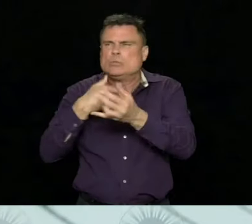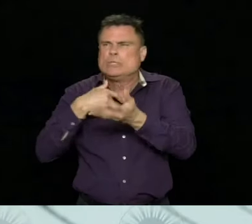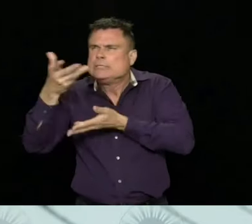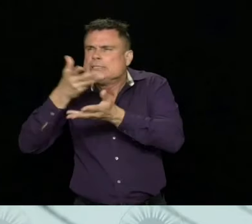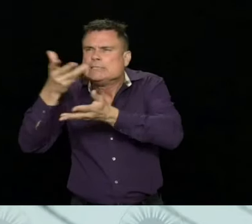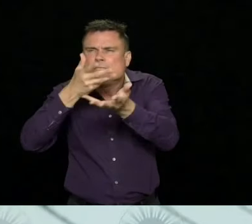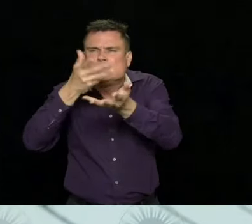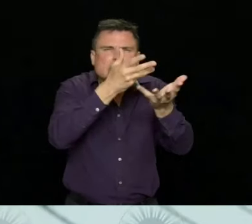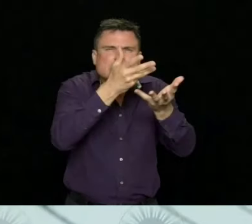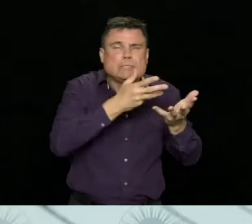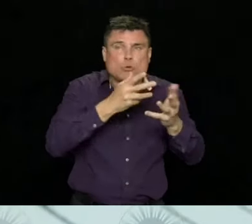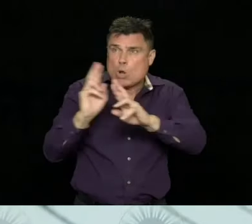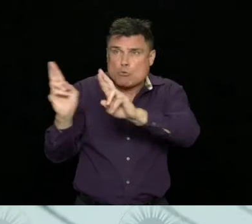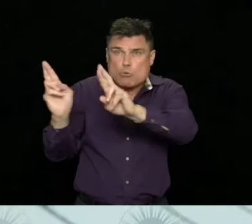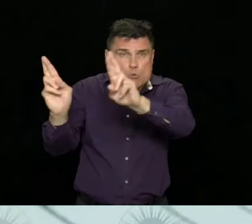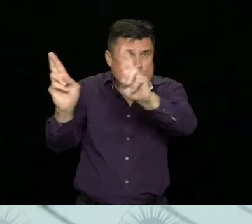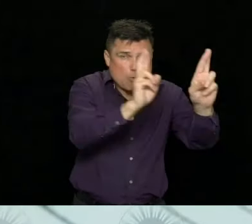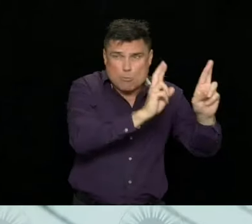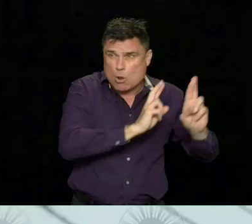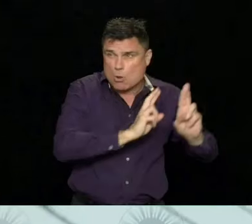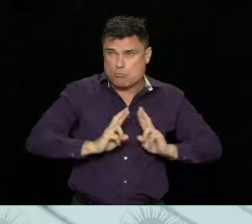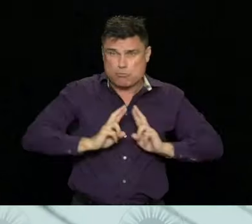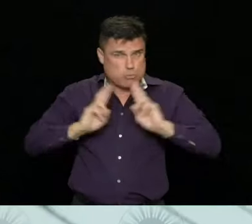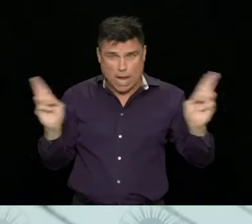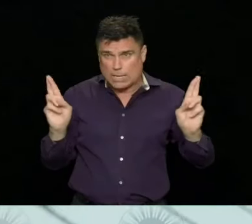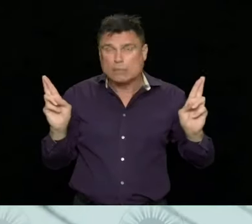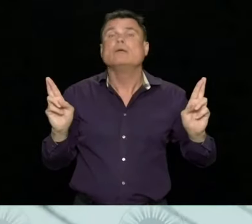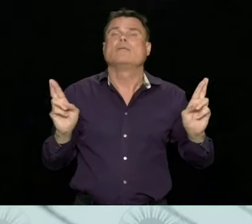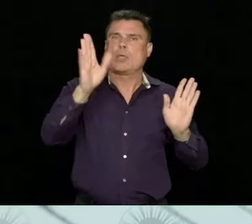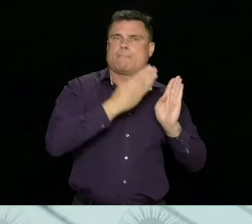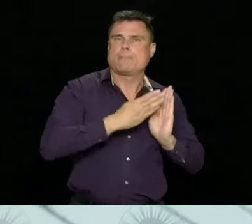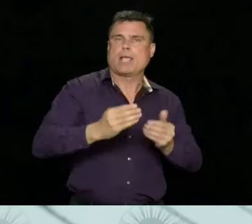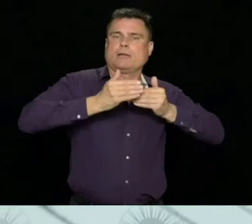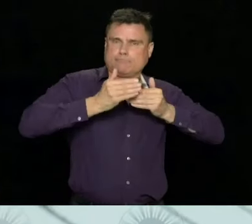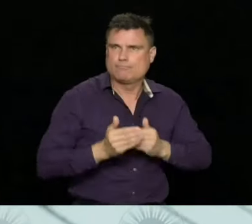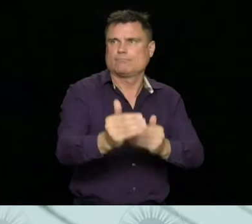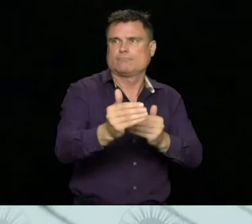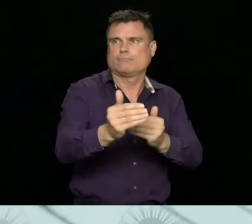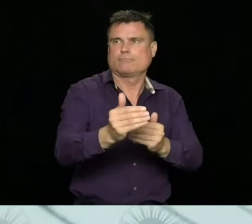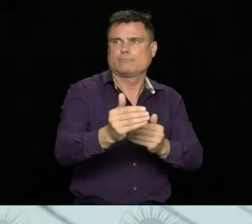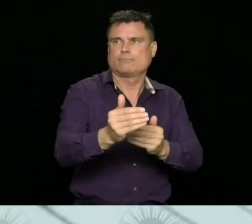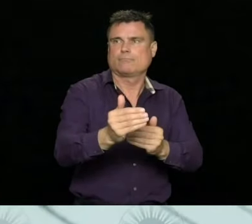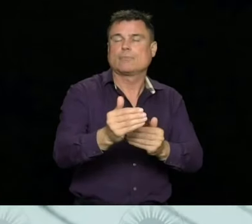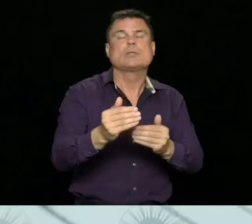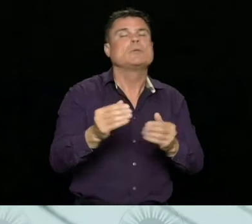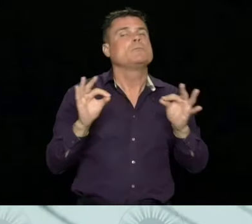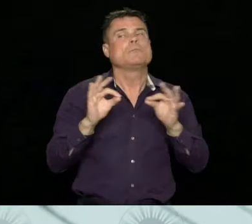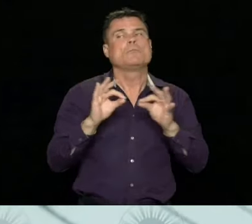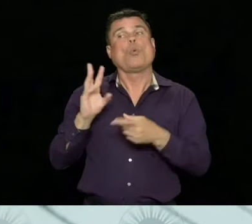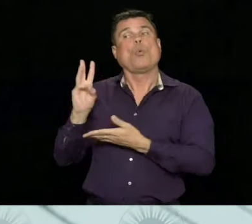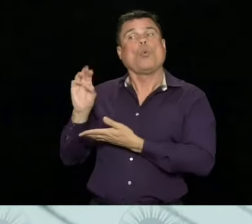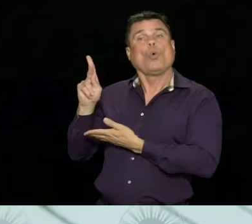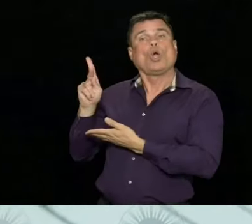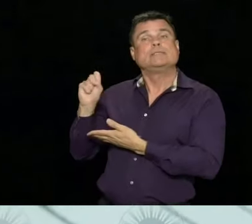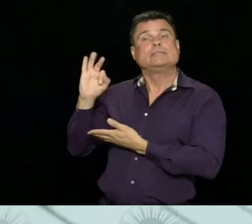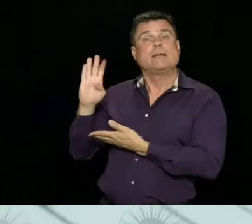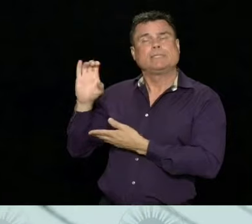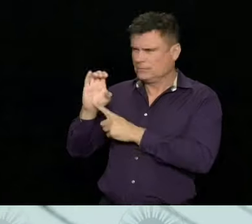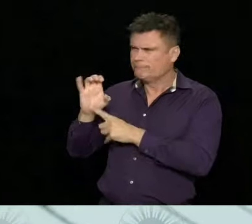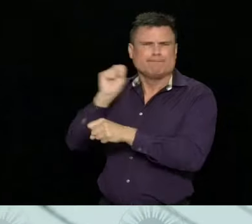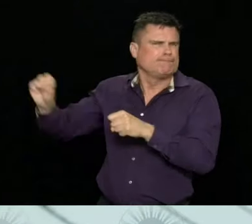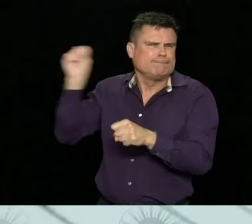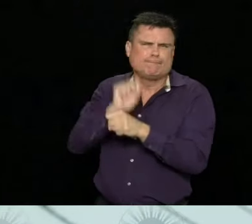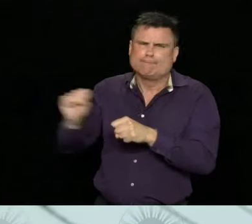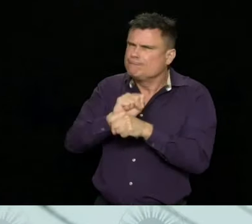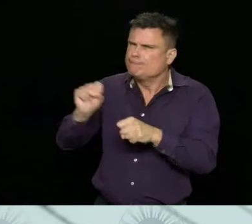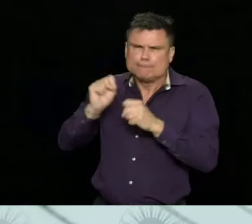where it will be, and the WorkSafeBC is working on them, working with the organizations, the associations, to ensure that they have